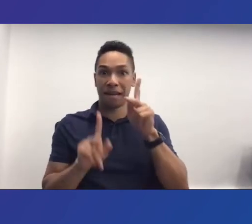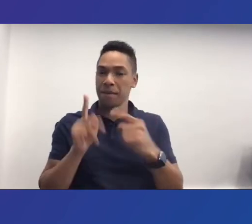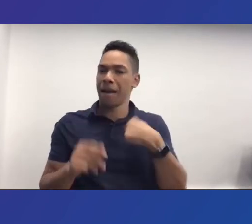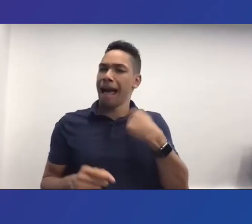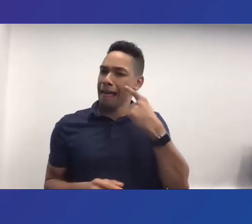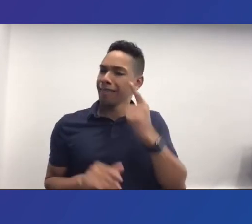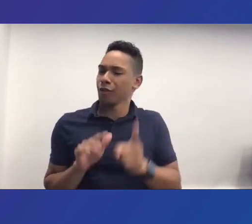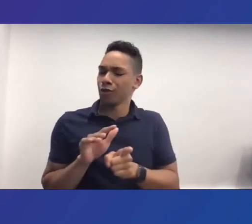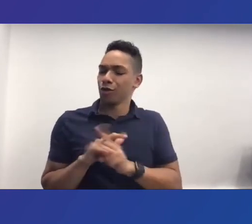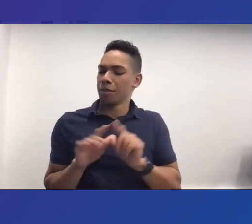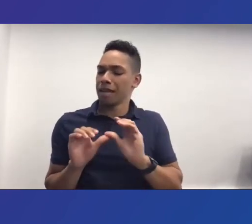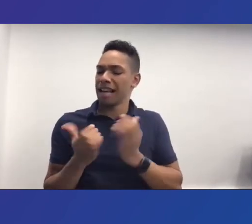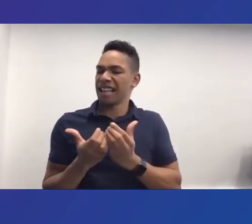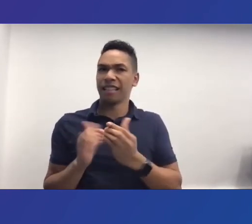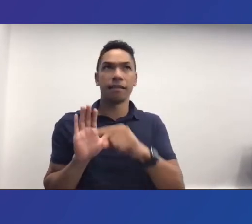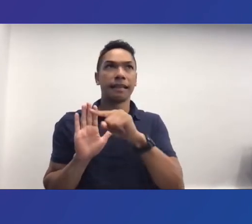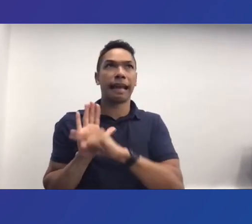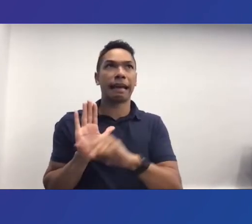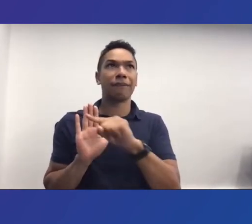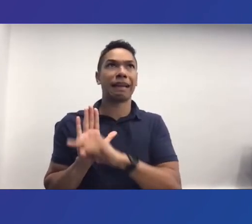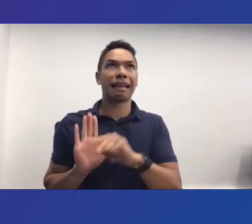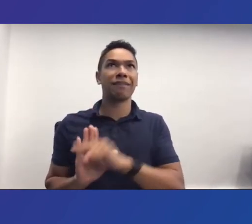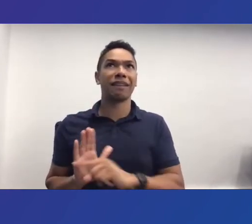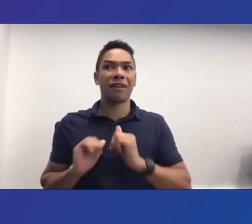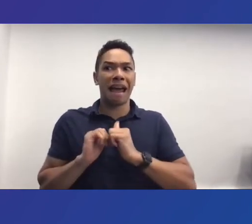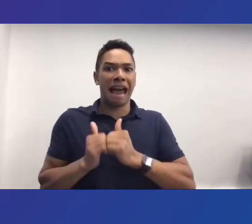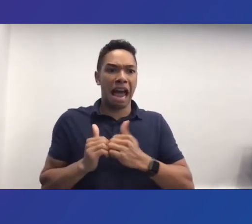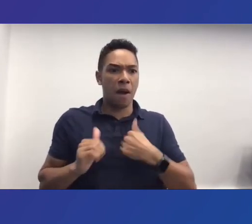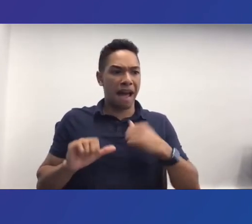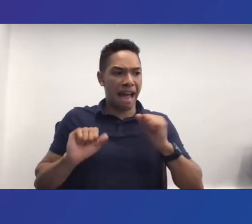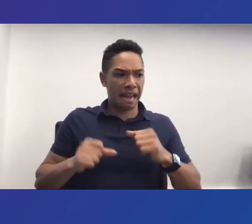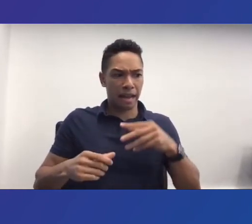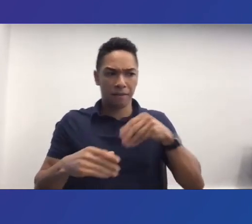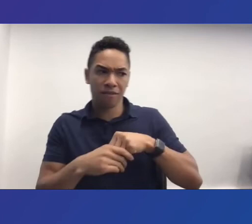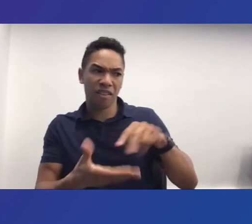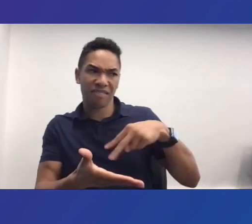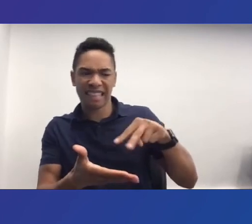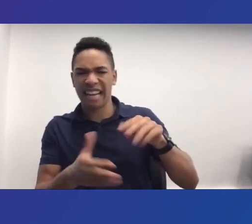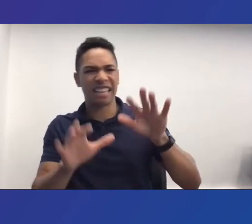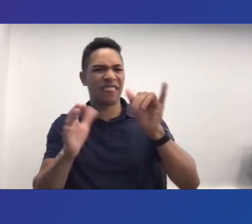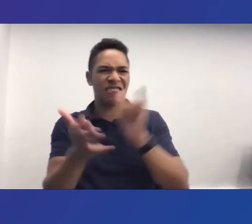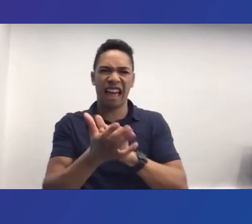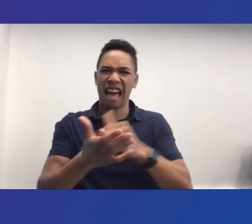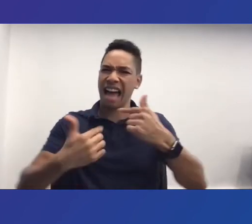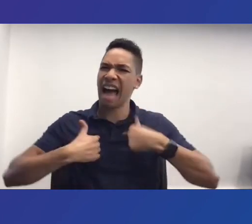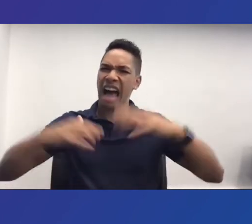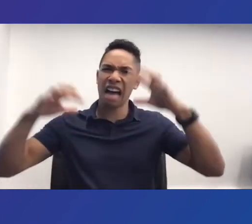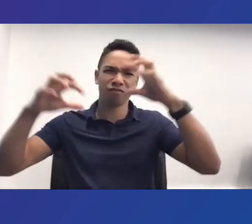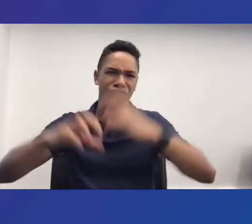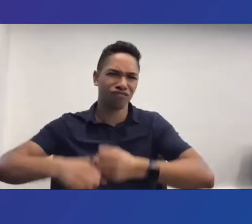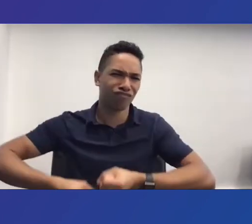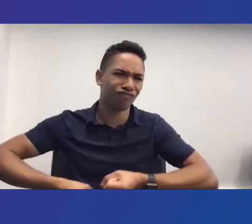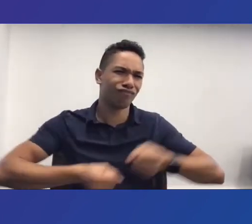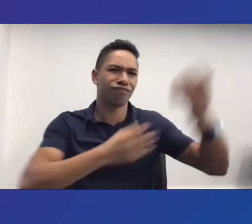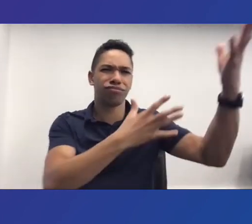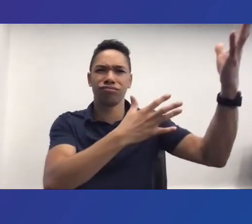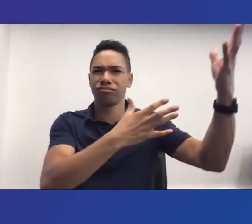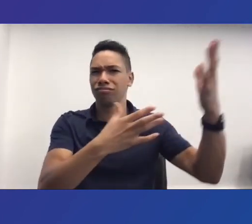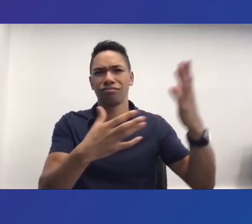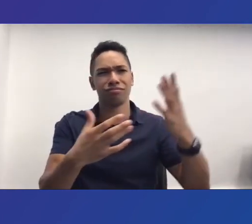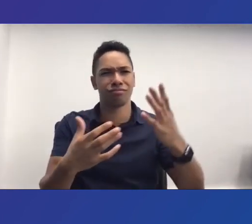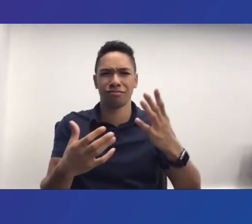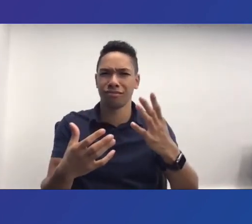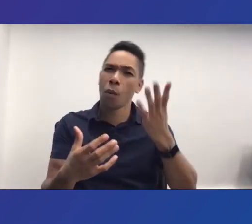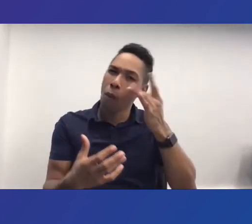negative preconceived notions of how they can participate in the art form. And so I want to do it with that to empower them. And I find that translates to other areas of their